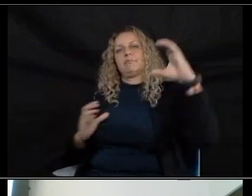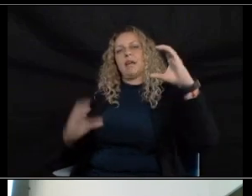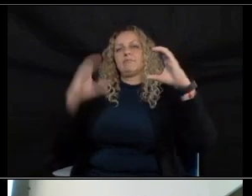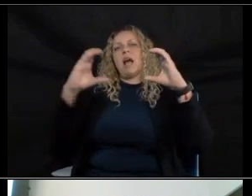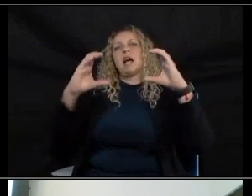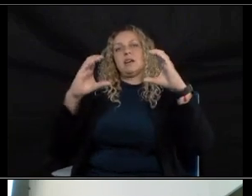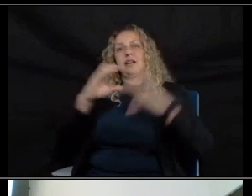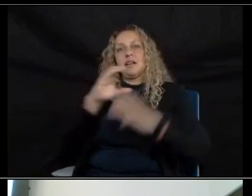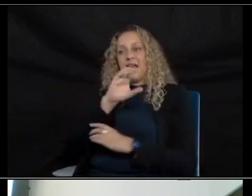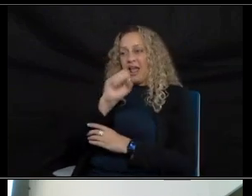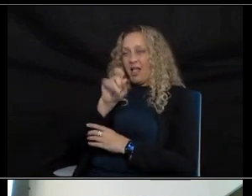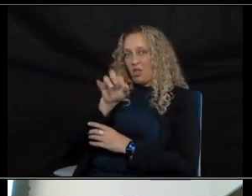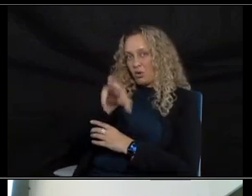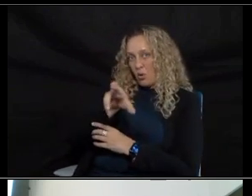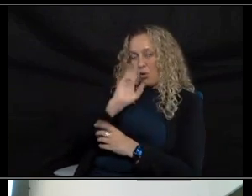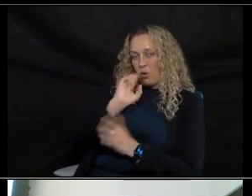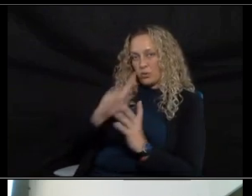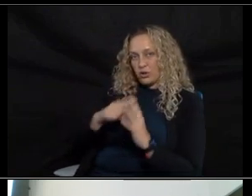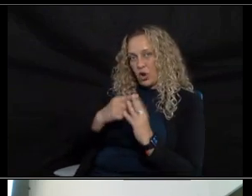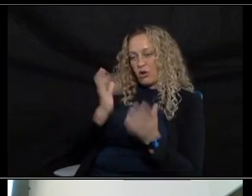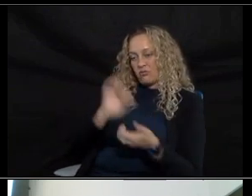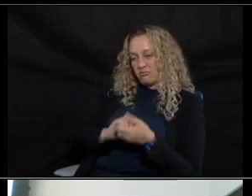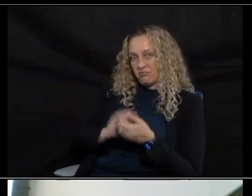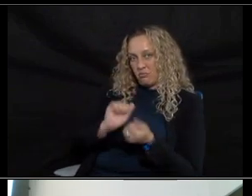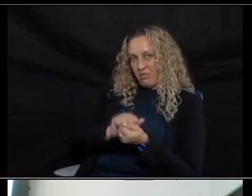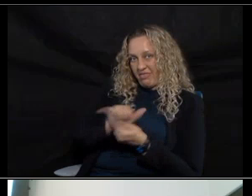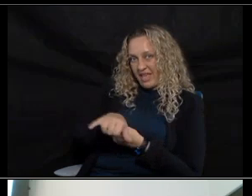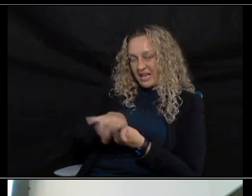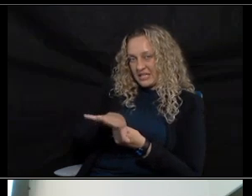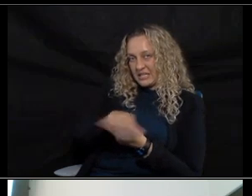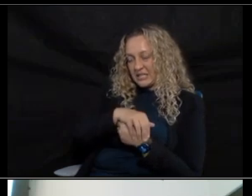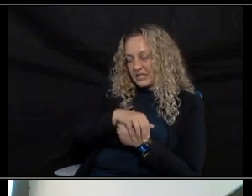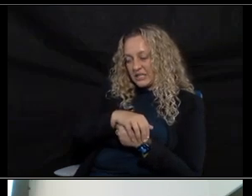help get our community partners on board?